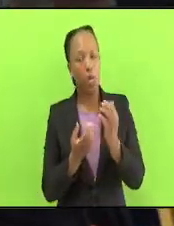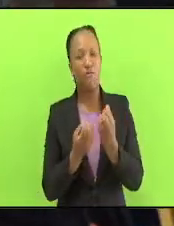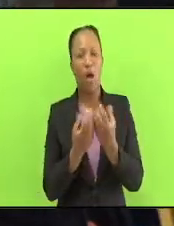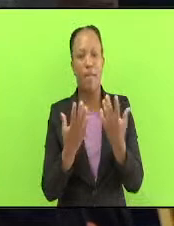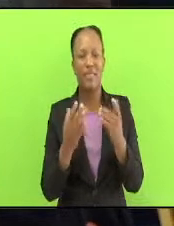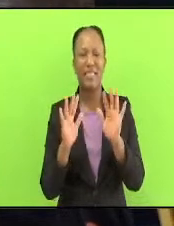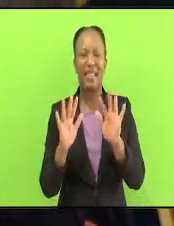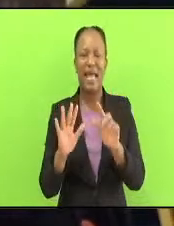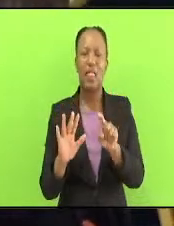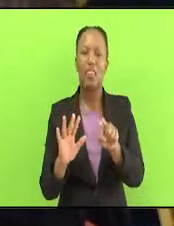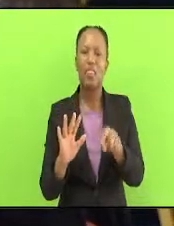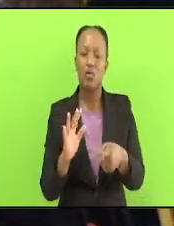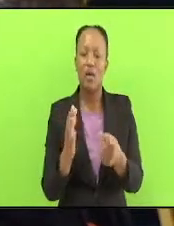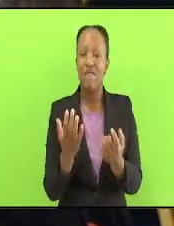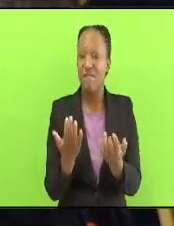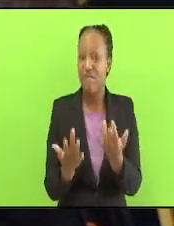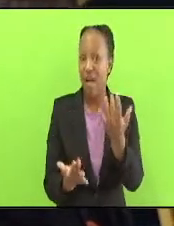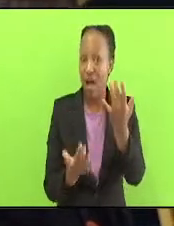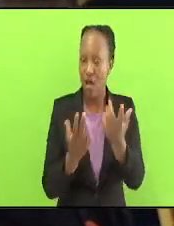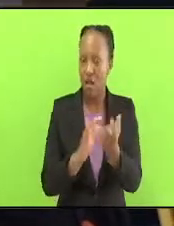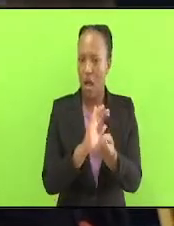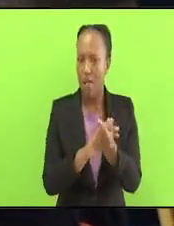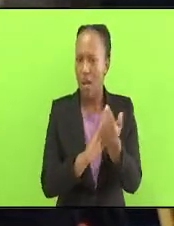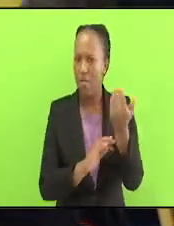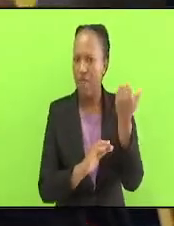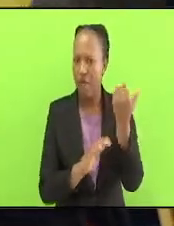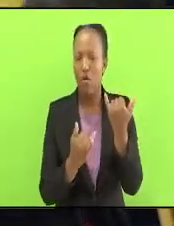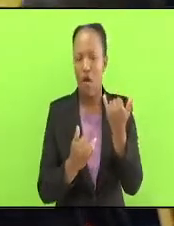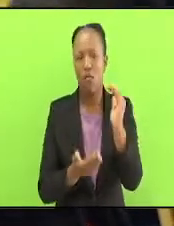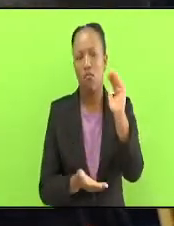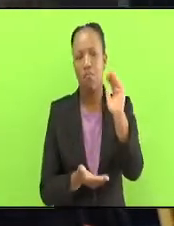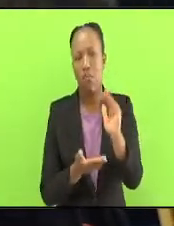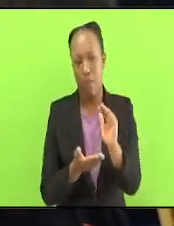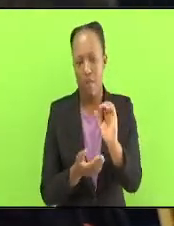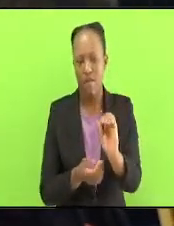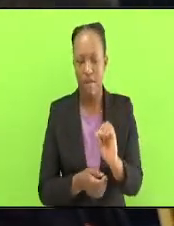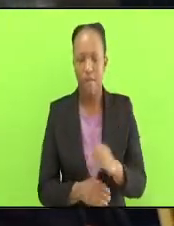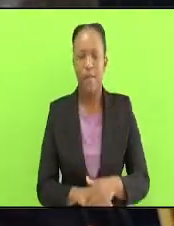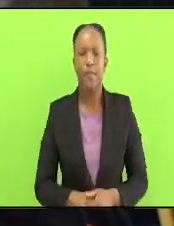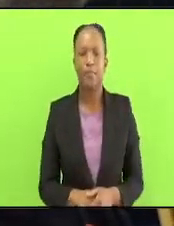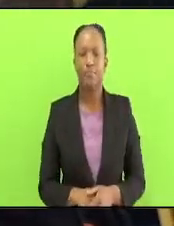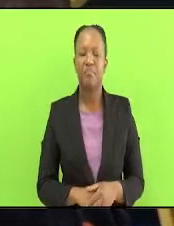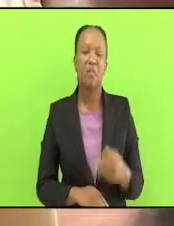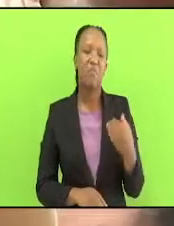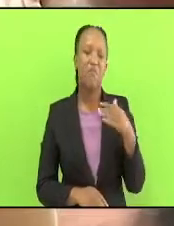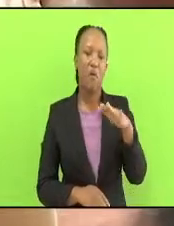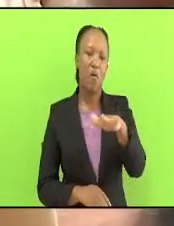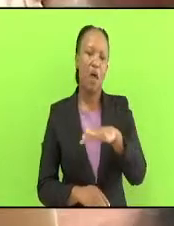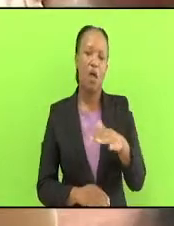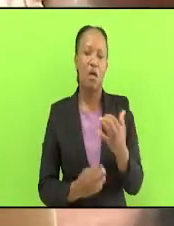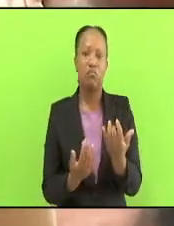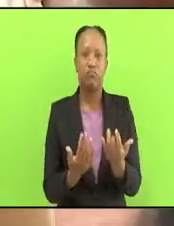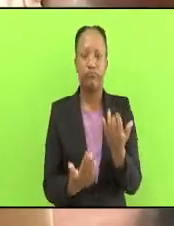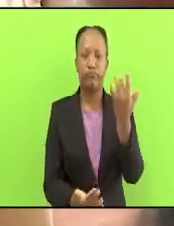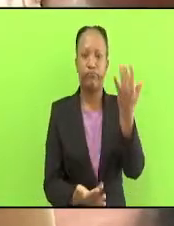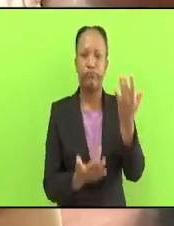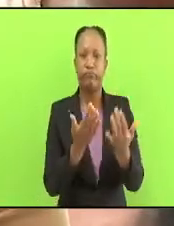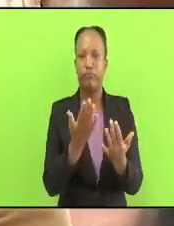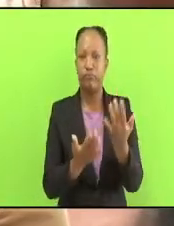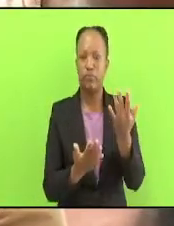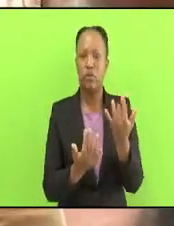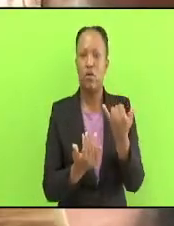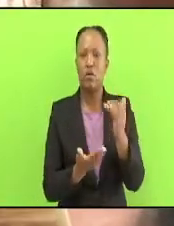ke kwelo tlase ya go runya ga melelo e ka nang 10,000 mo provinceng. Even the area that was burnt came down to